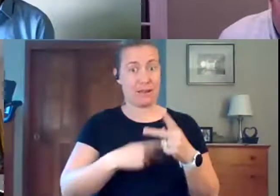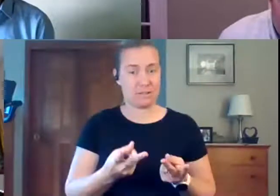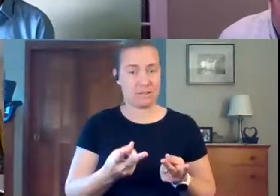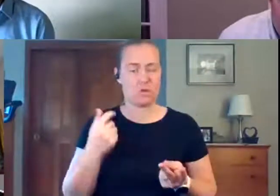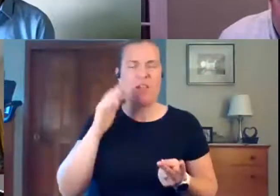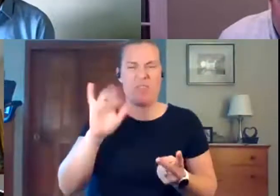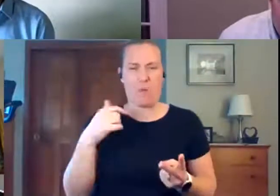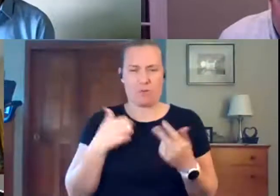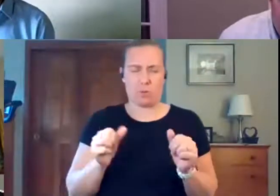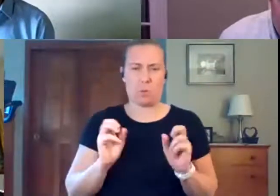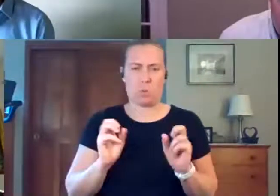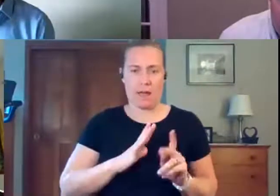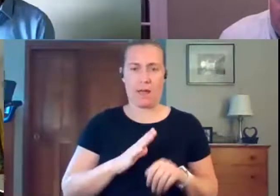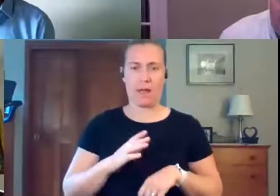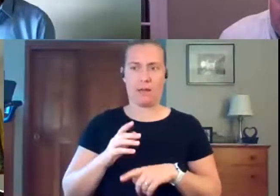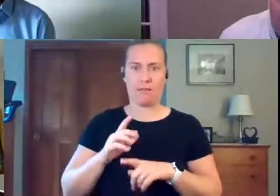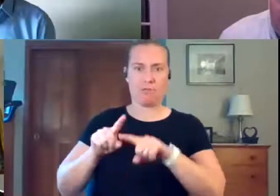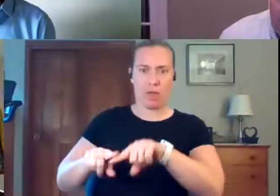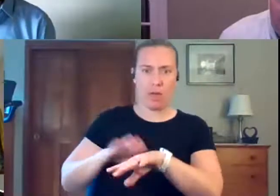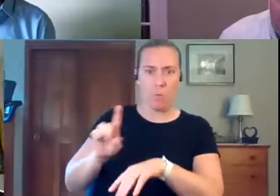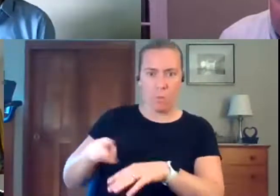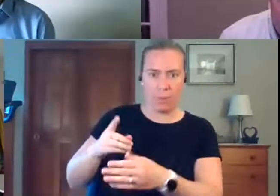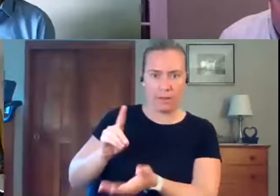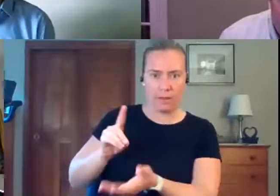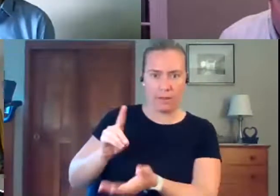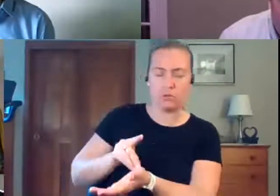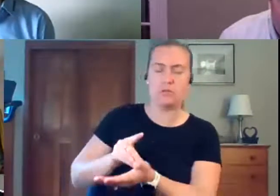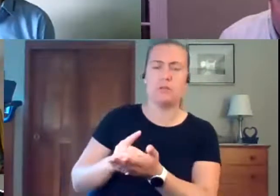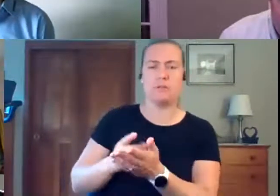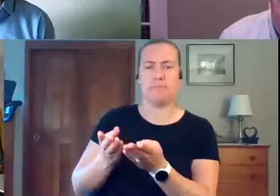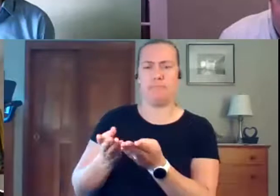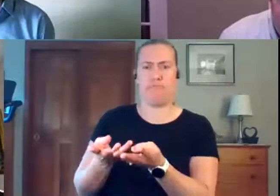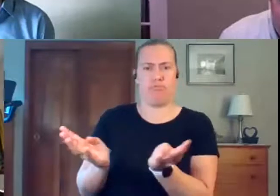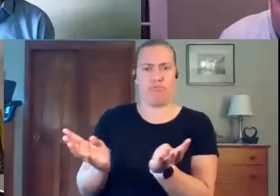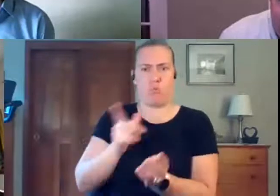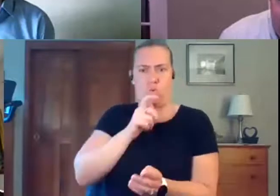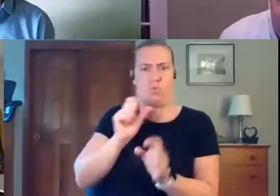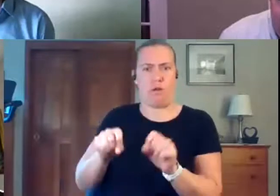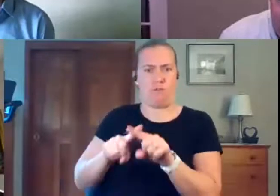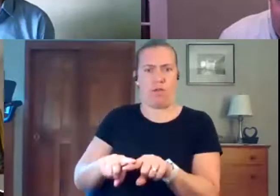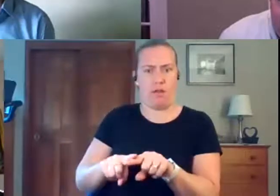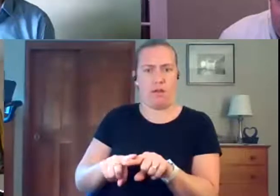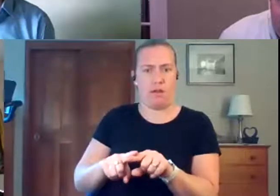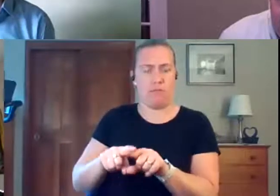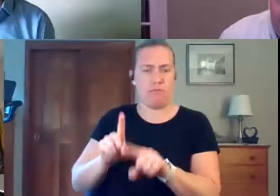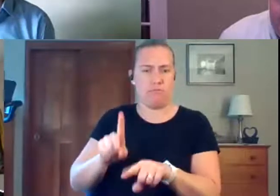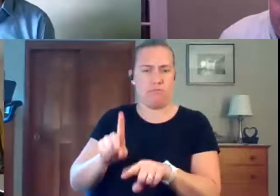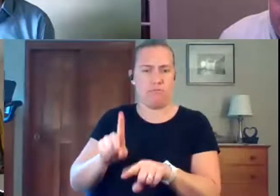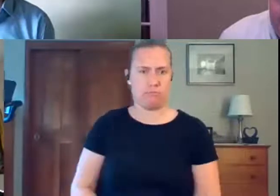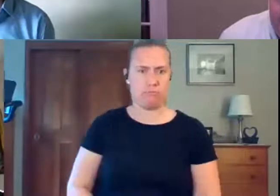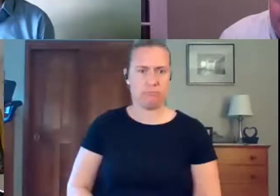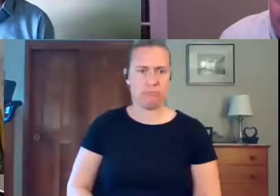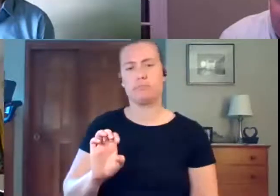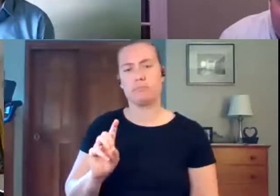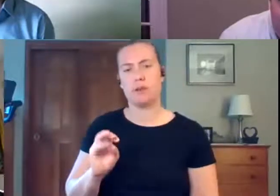to, again, accommodate that as well. And I think I took a look at that question in Menti. I think they were asking about external